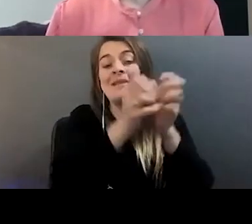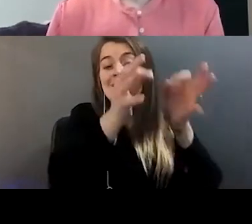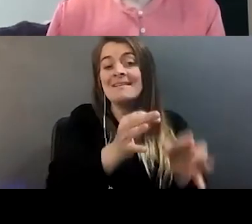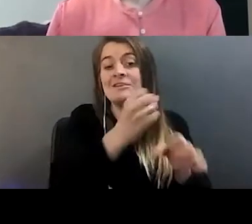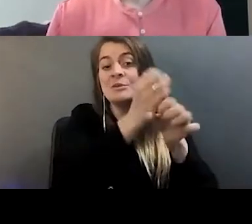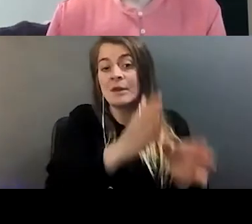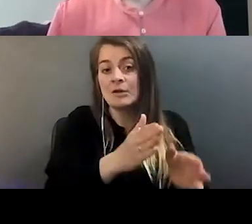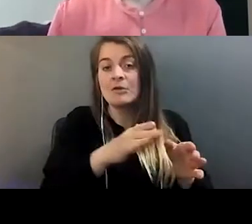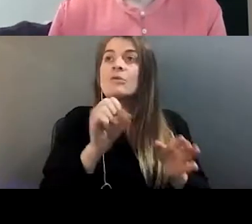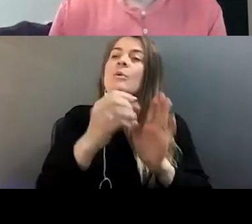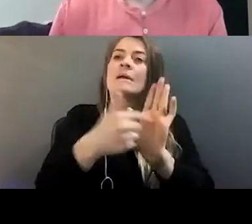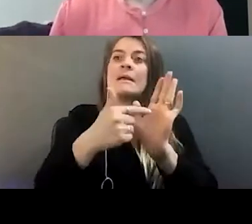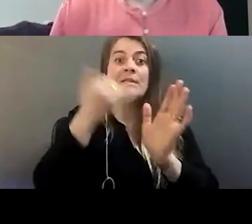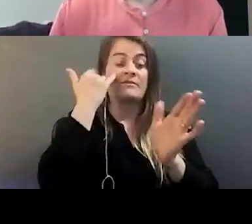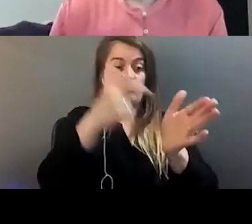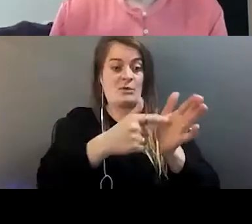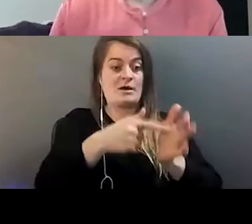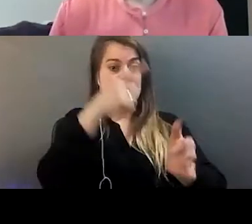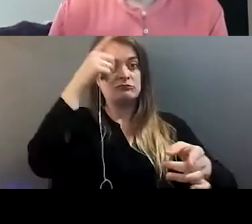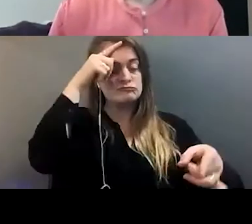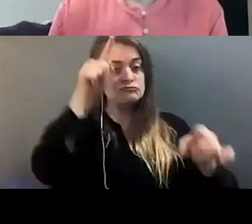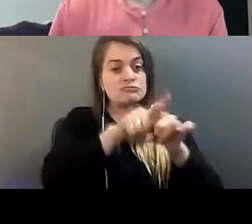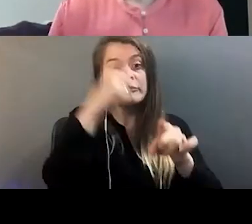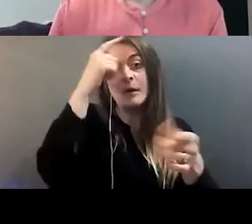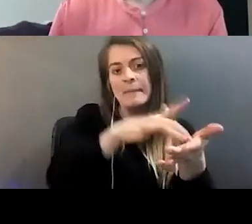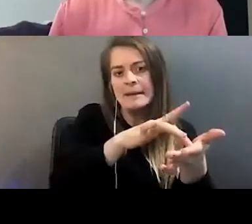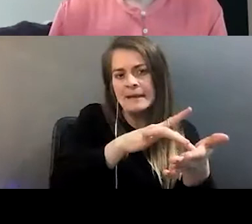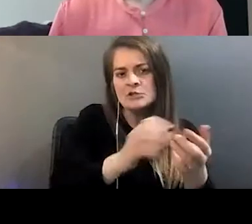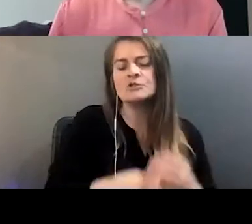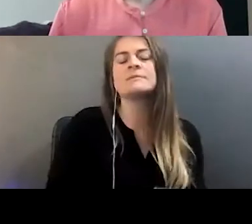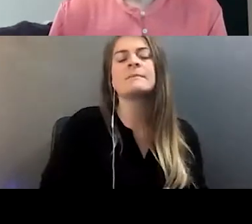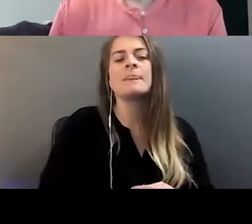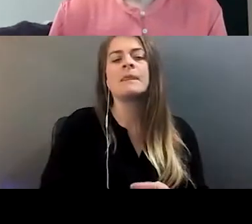consent for medication. And so when you take that in,